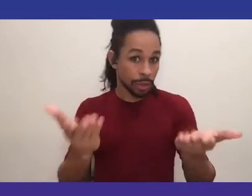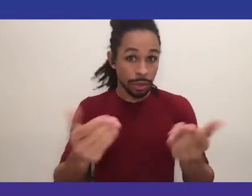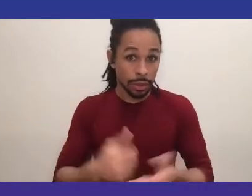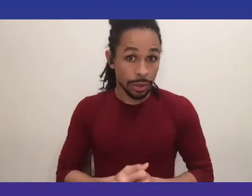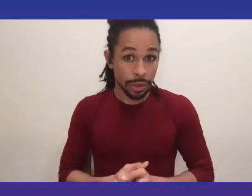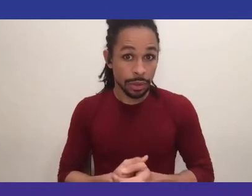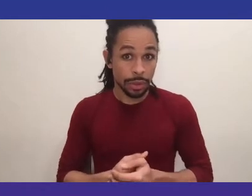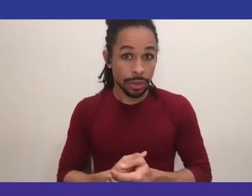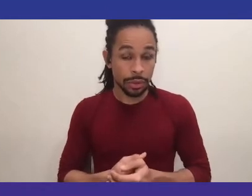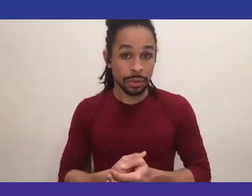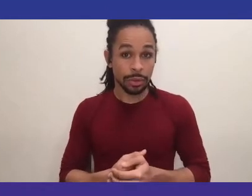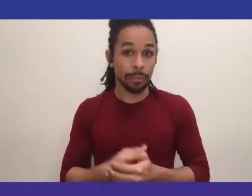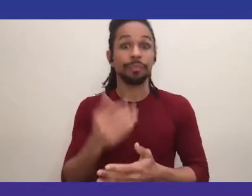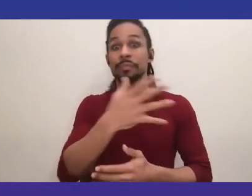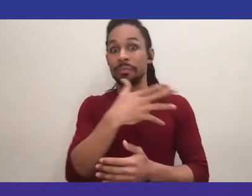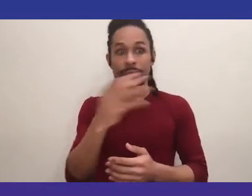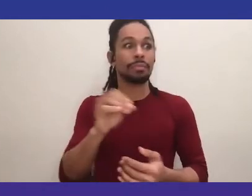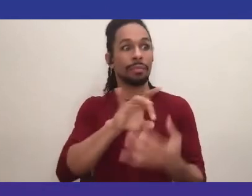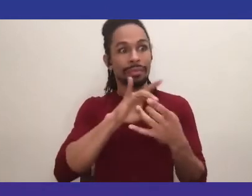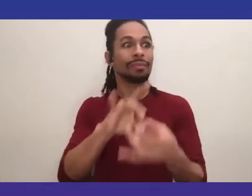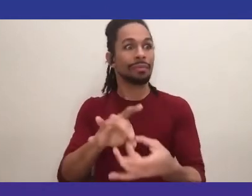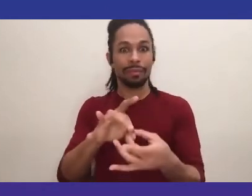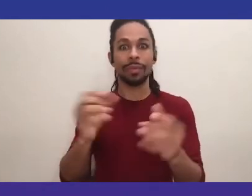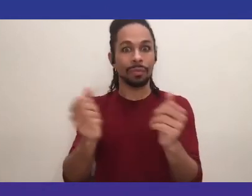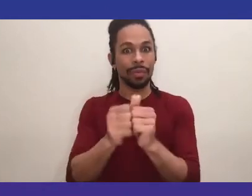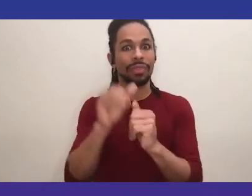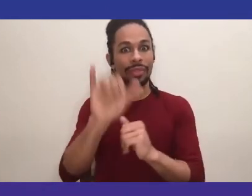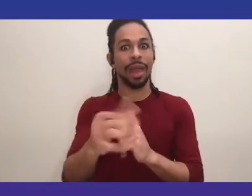in asking that, I also ask, like,